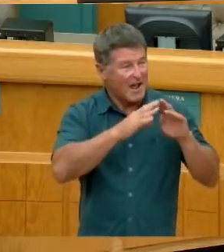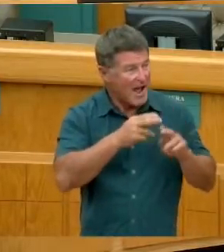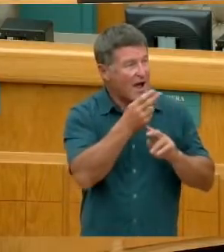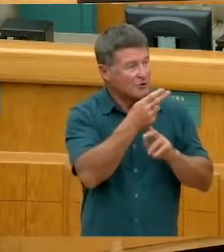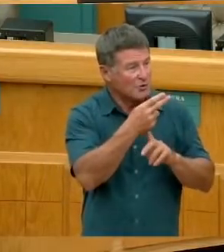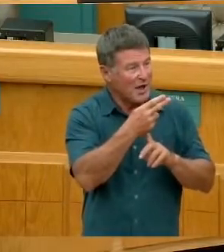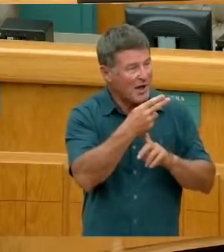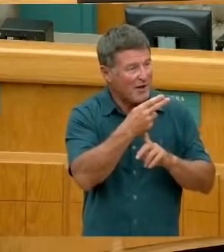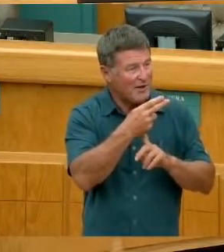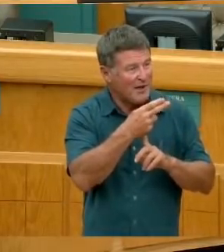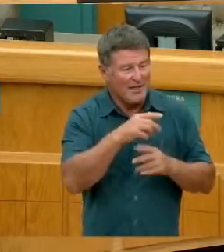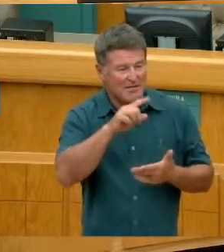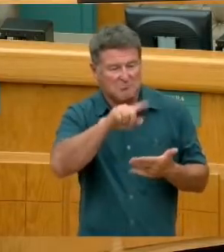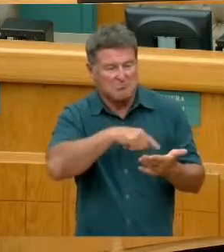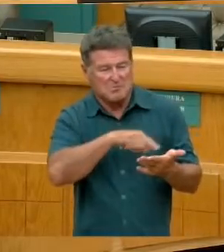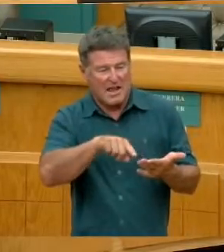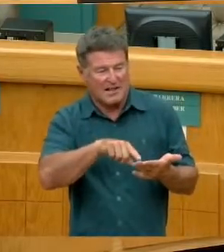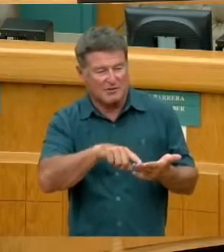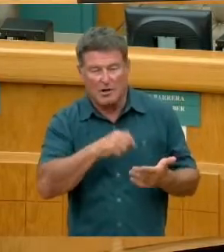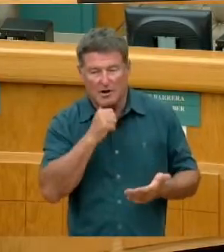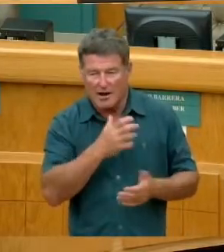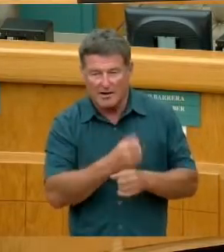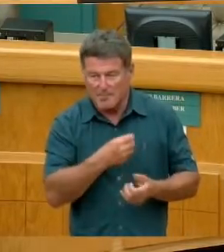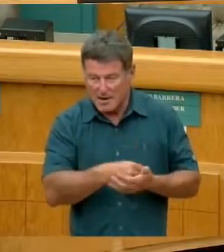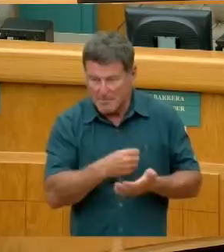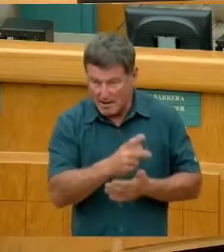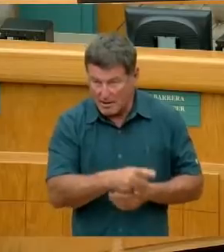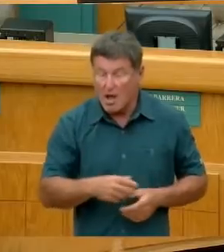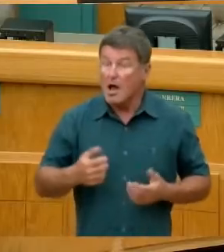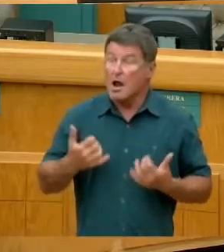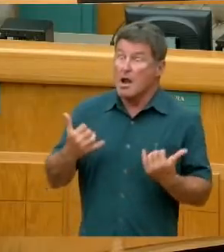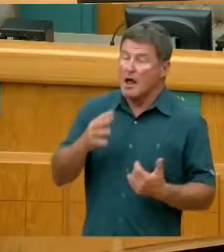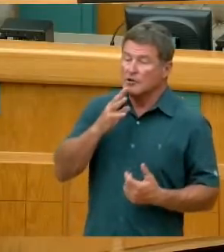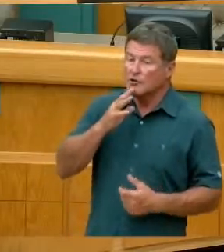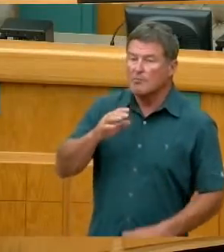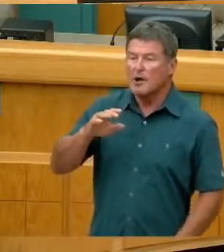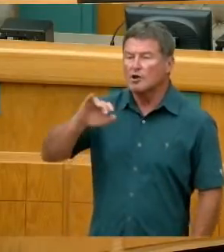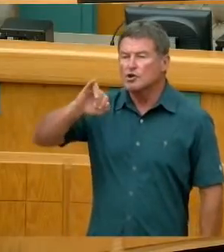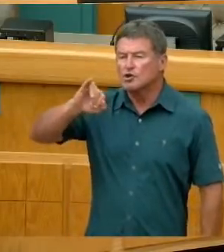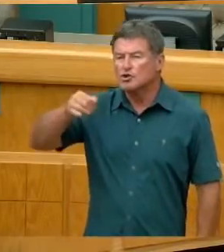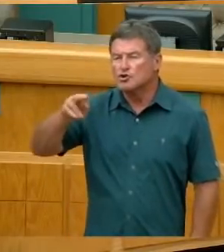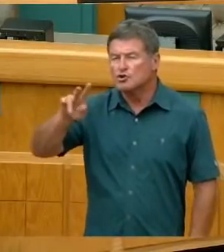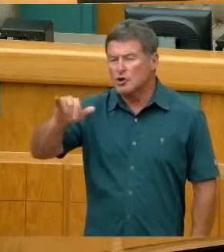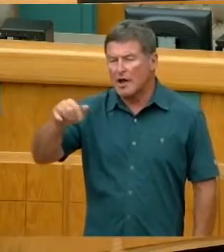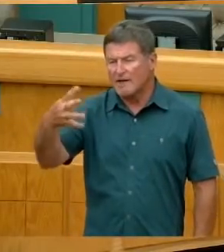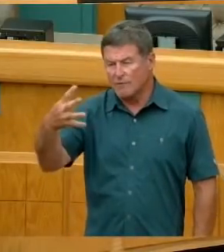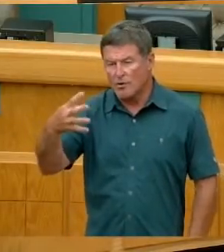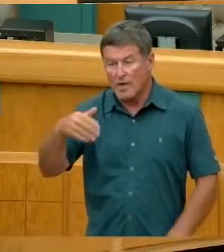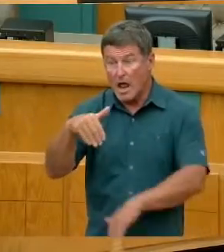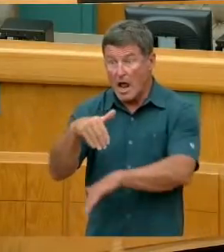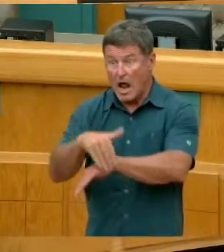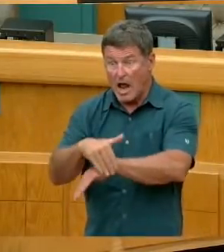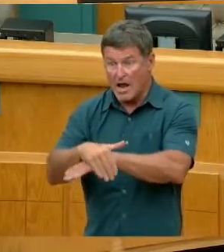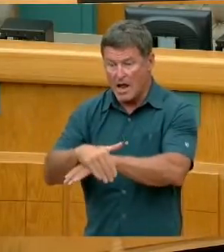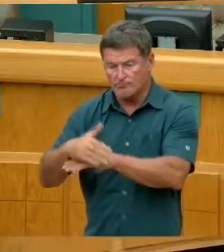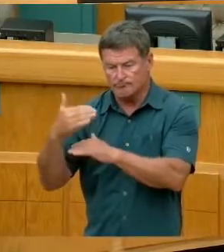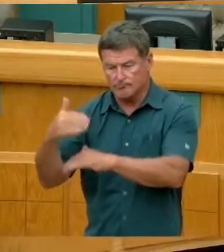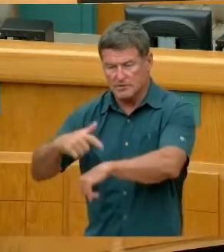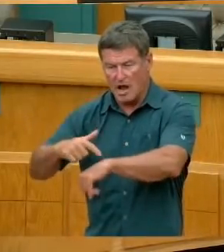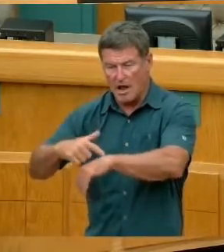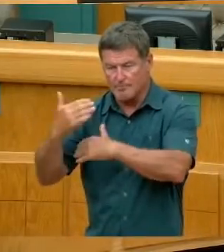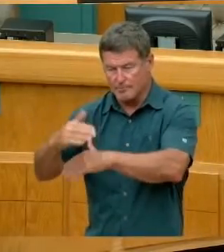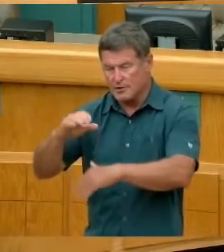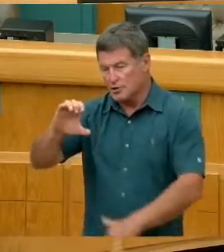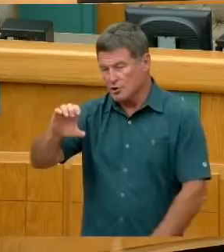4th, because anything else is not really written yet. Let's talk about what we did on July 4th. On July 4th, we had curfews at night. Made